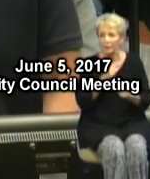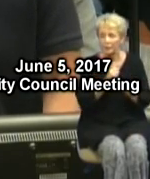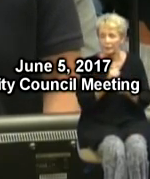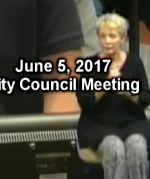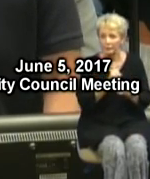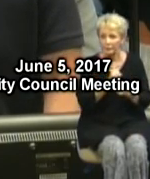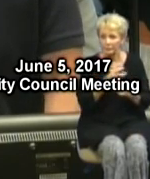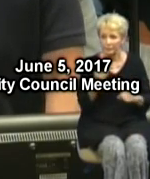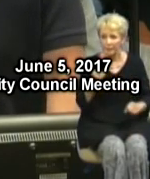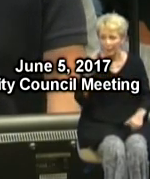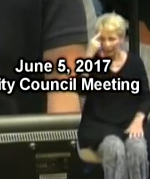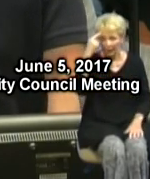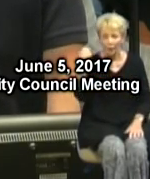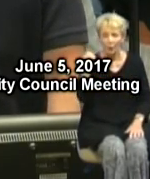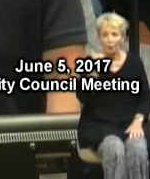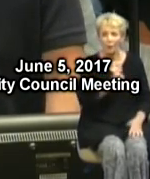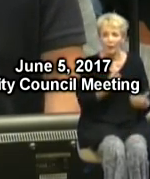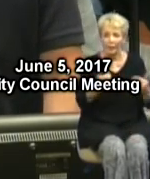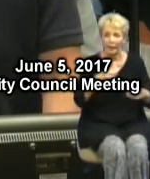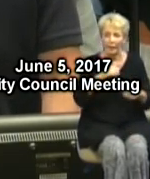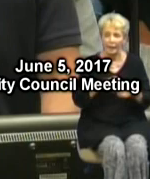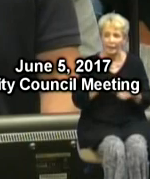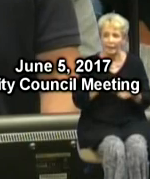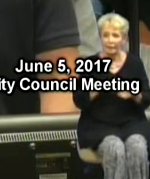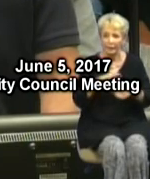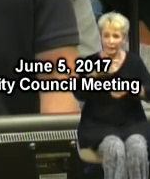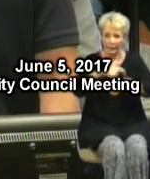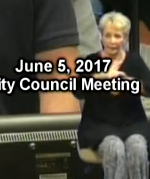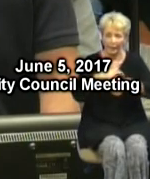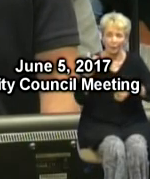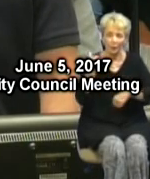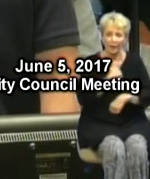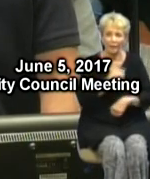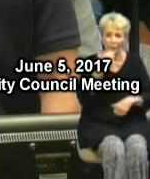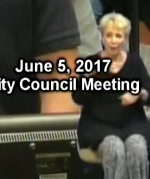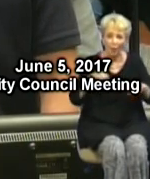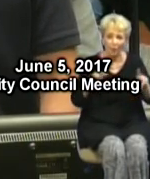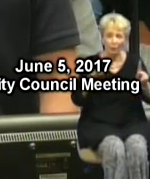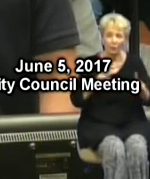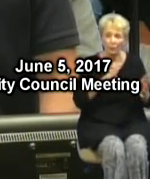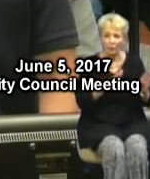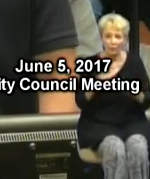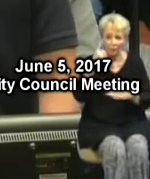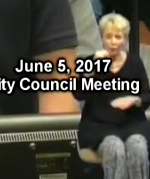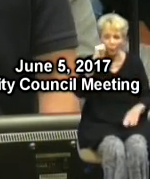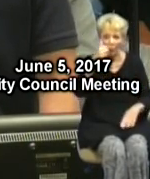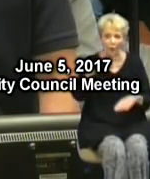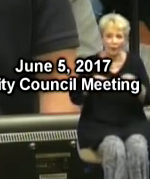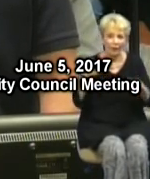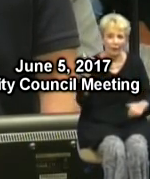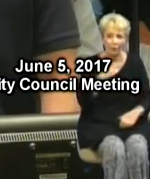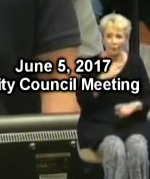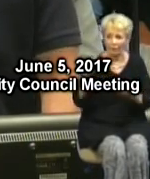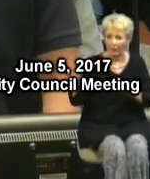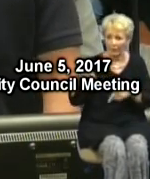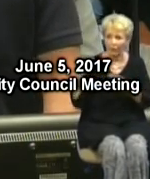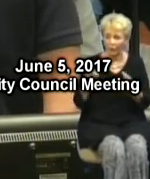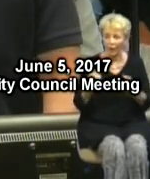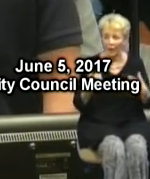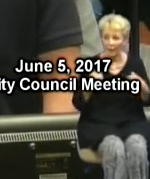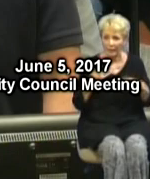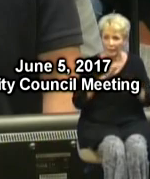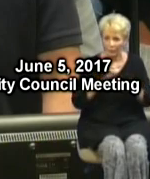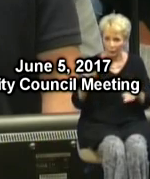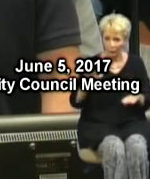do. And I think we're at a point in history where we've got a better opportunity to prepare for tomorrow than we've ever had. at your